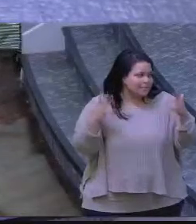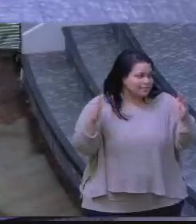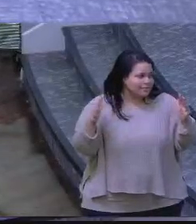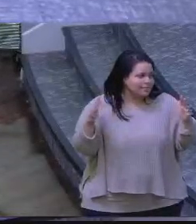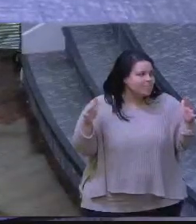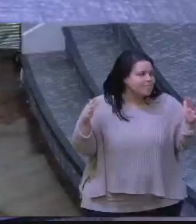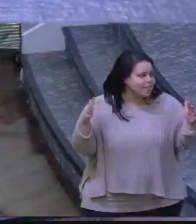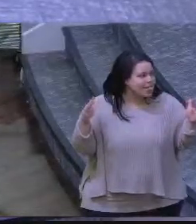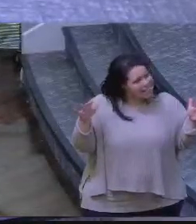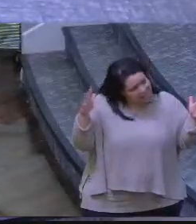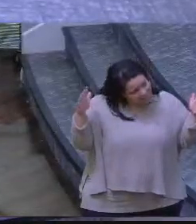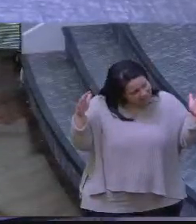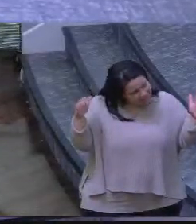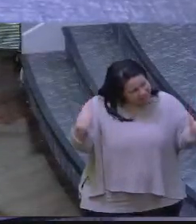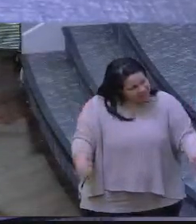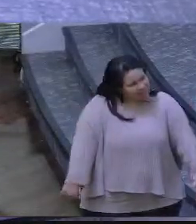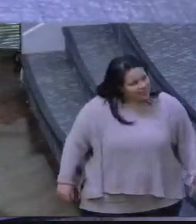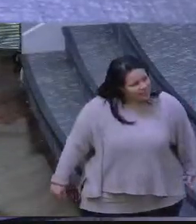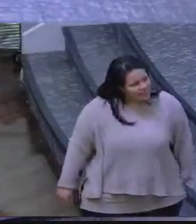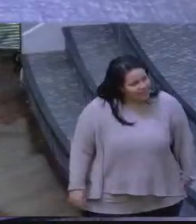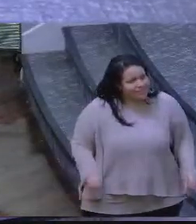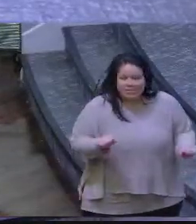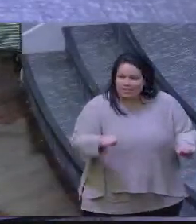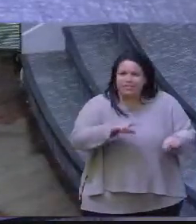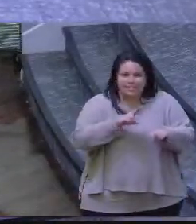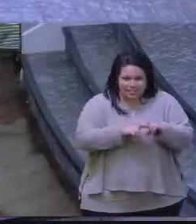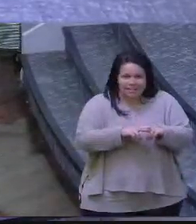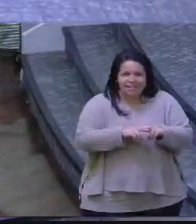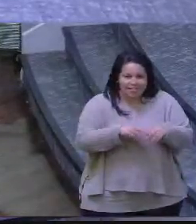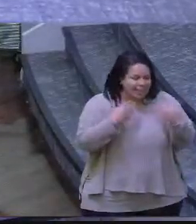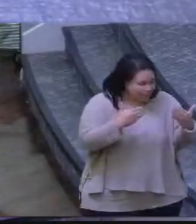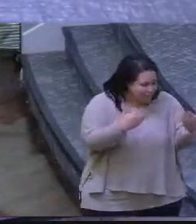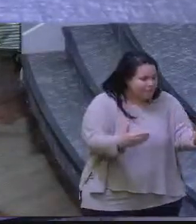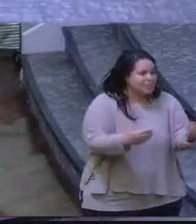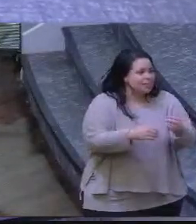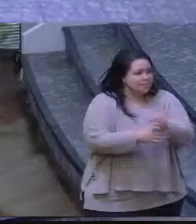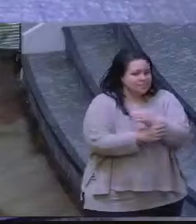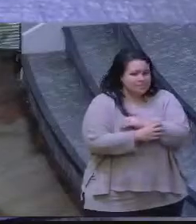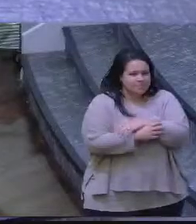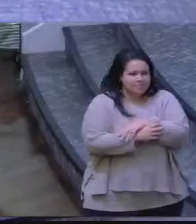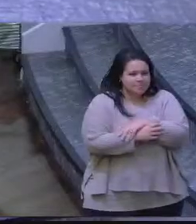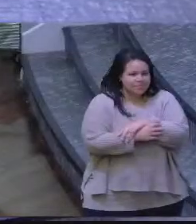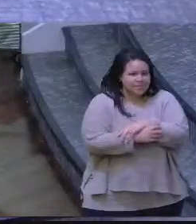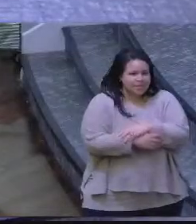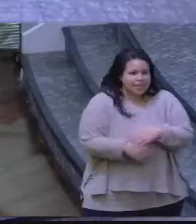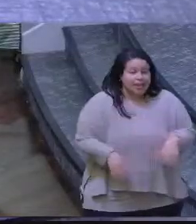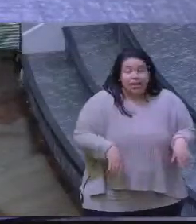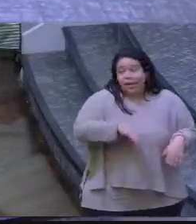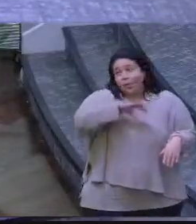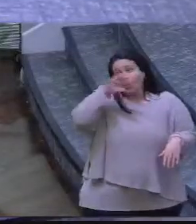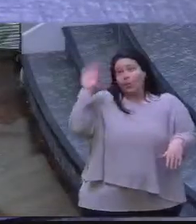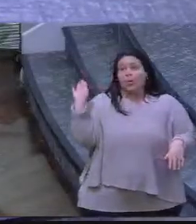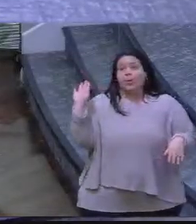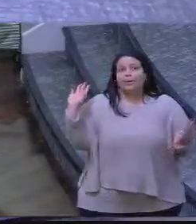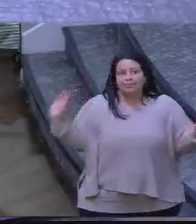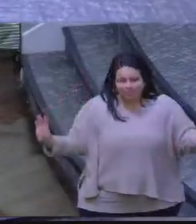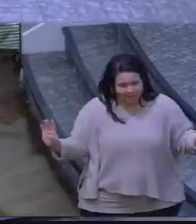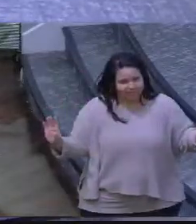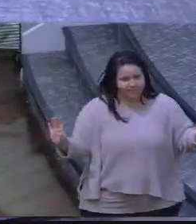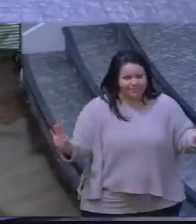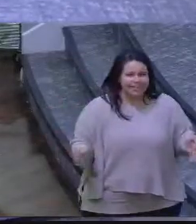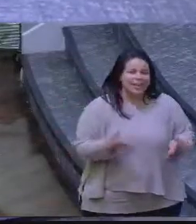Okay, got it. You may be seated. Thank you very much. And this concludes our recognitions